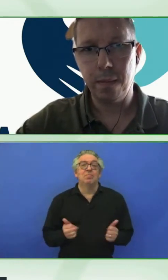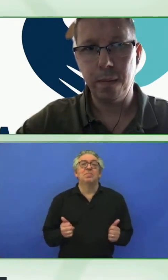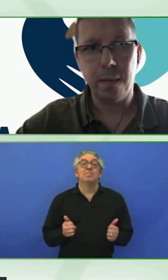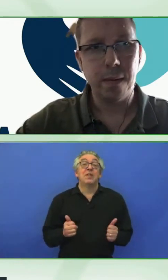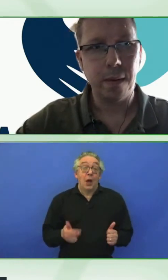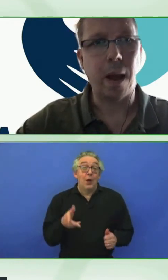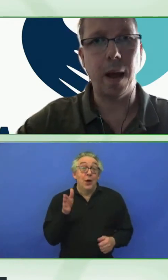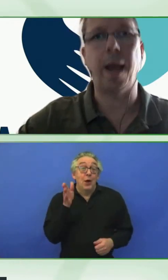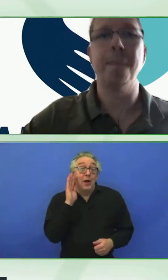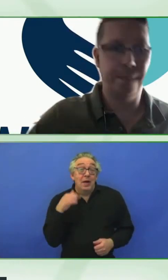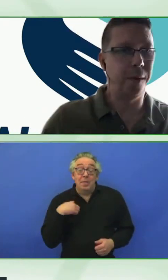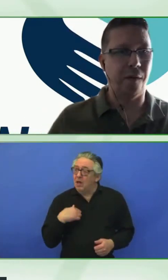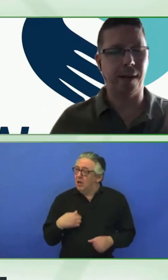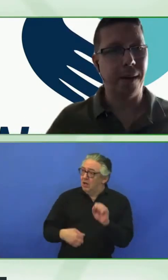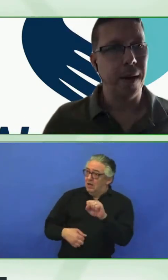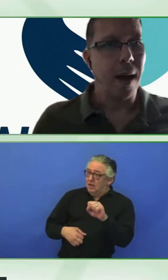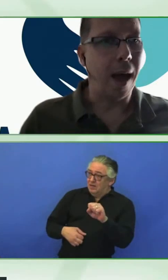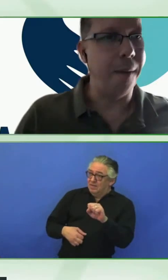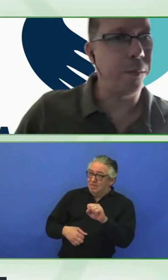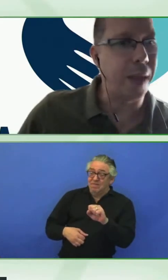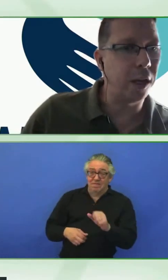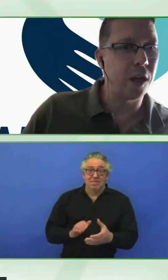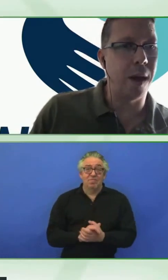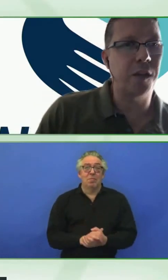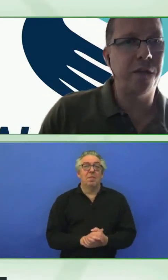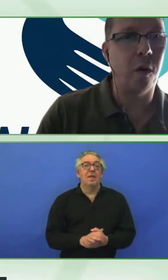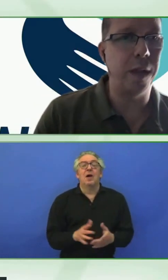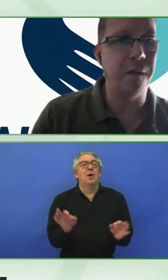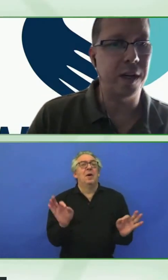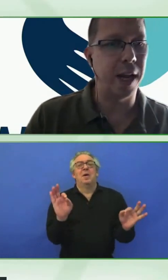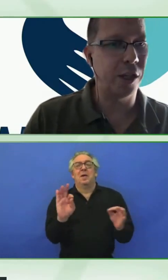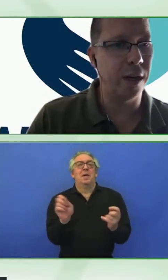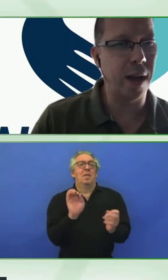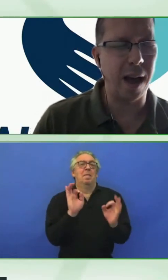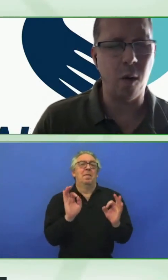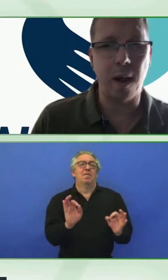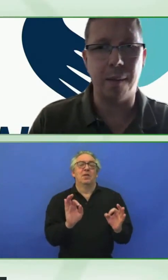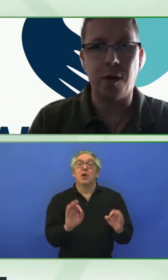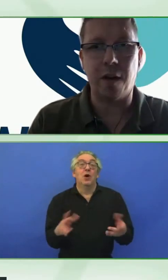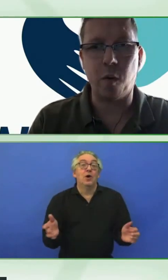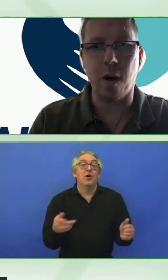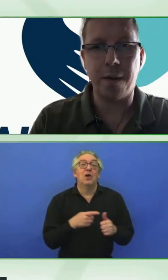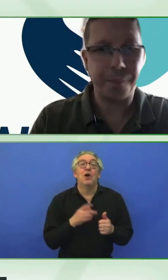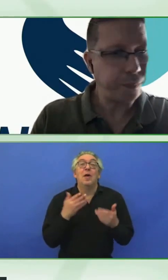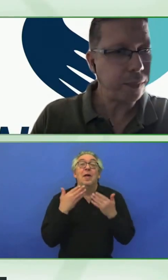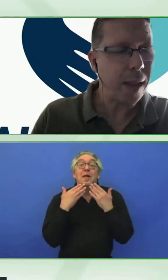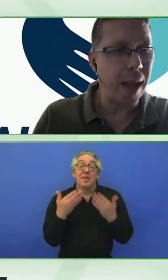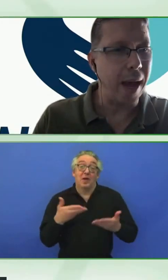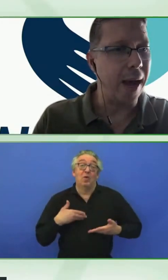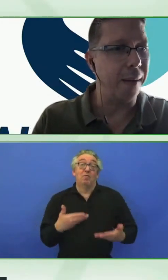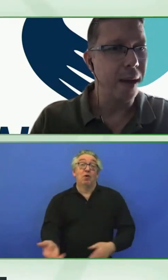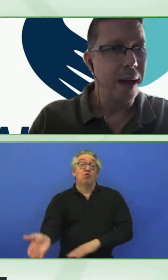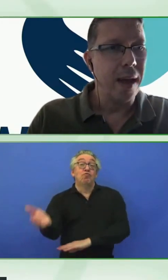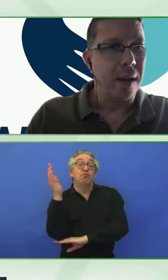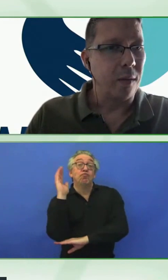Yeah, we can hear you. Okay, perfect. Thank you so much for the invitation. Welcome to everyone.